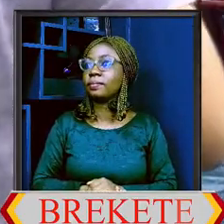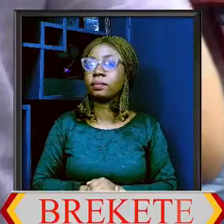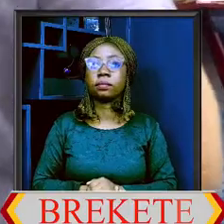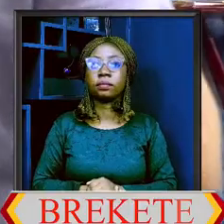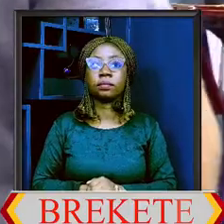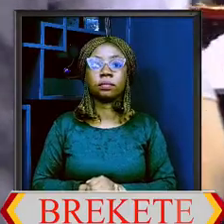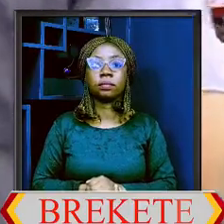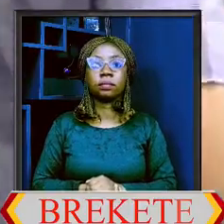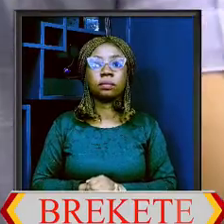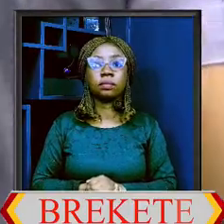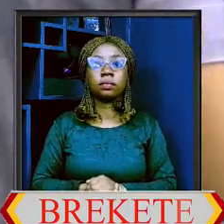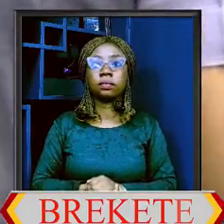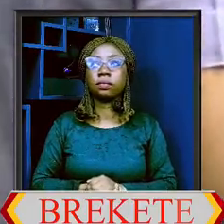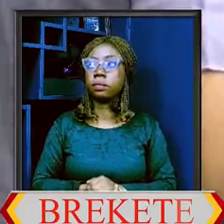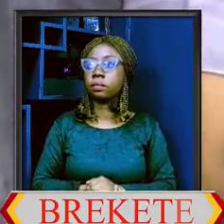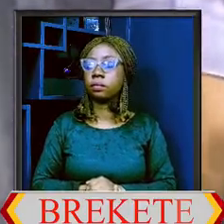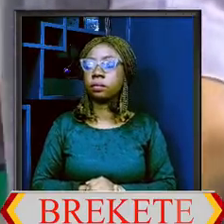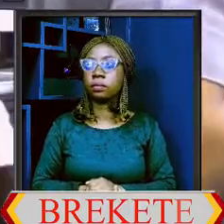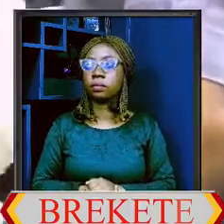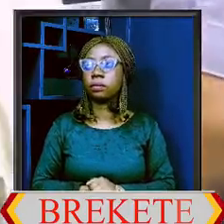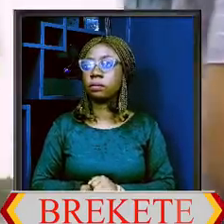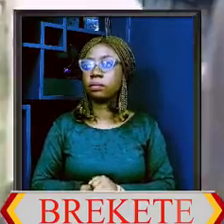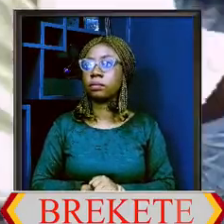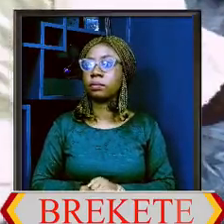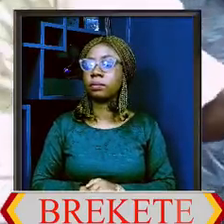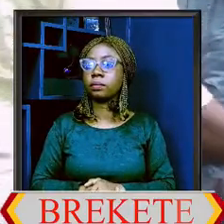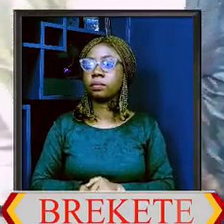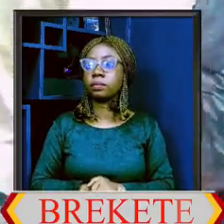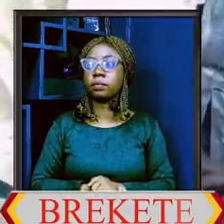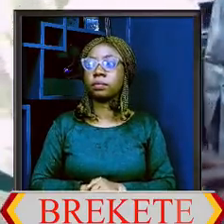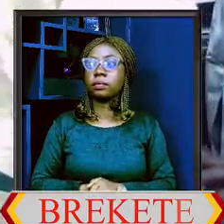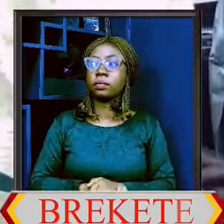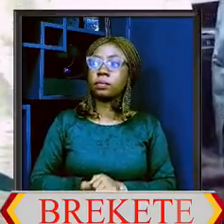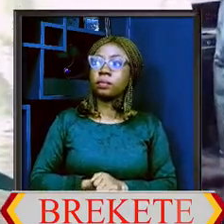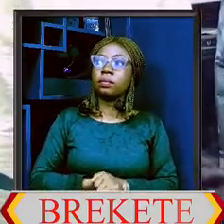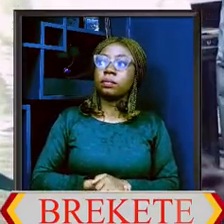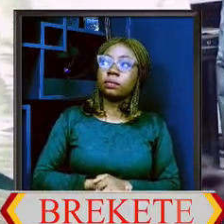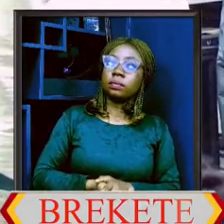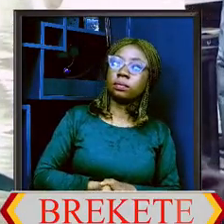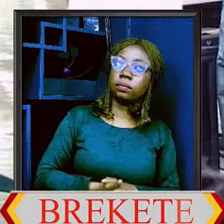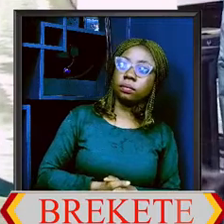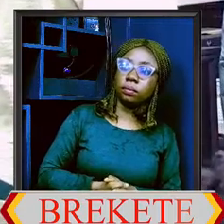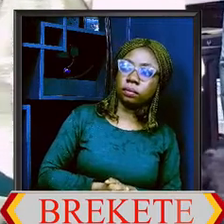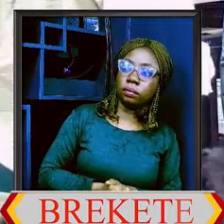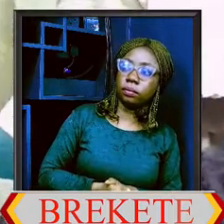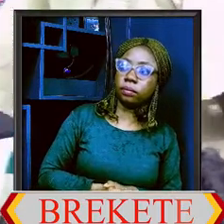sir okay my yes where